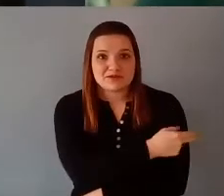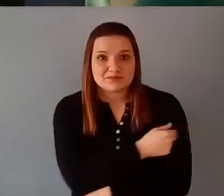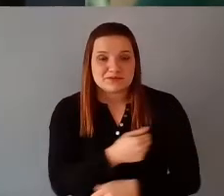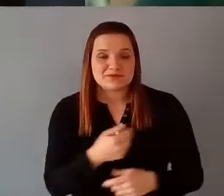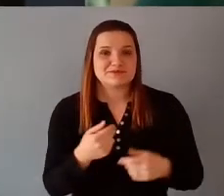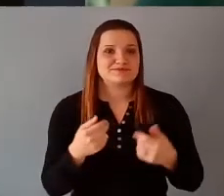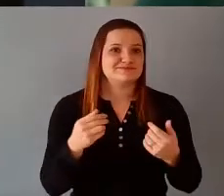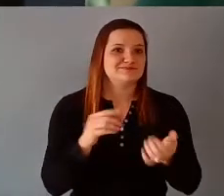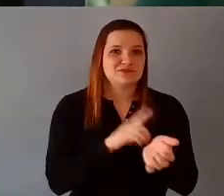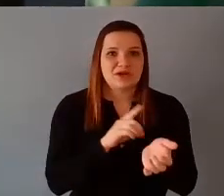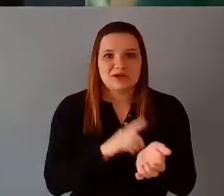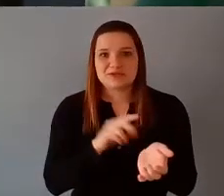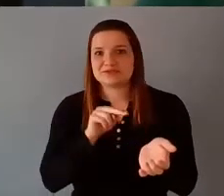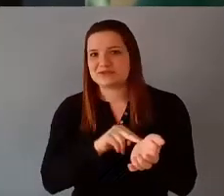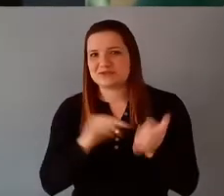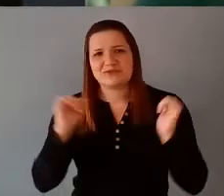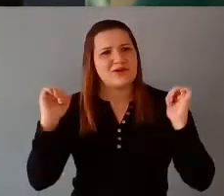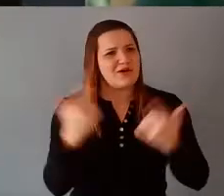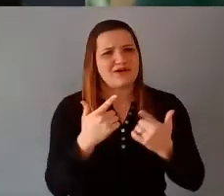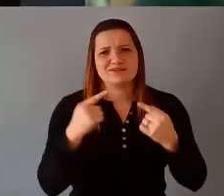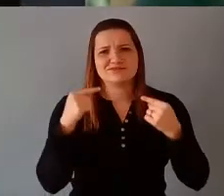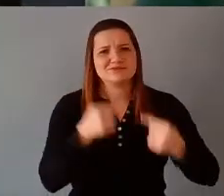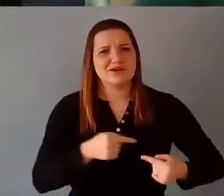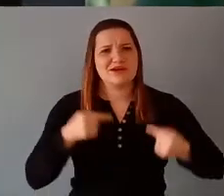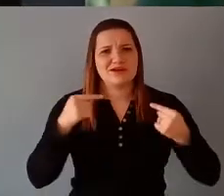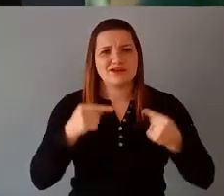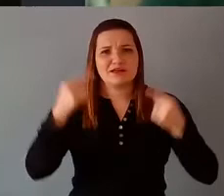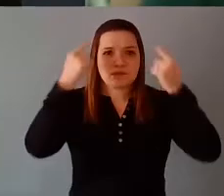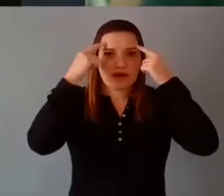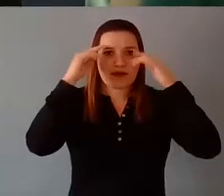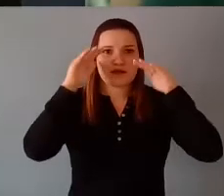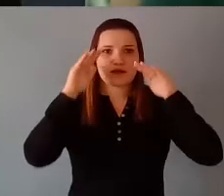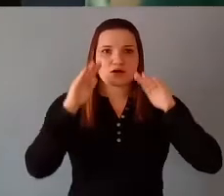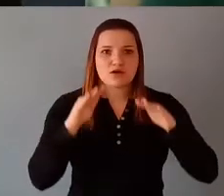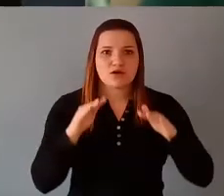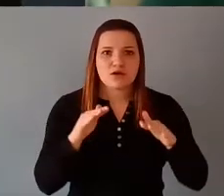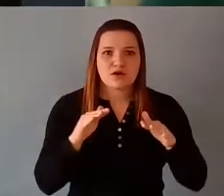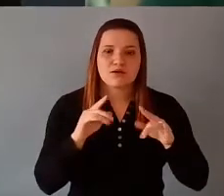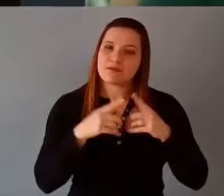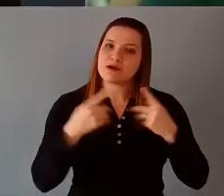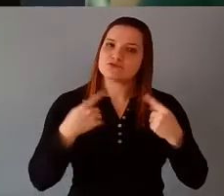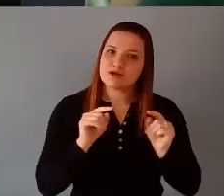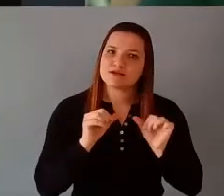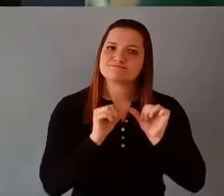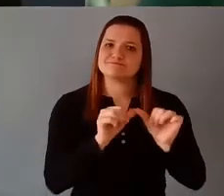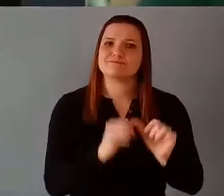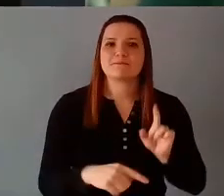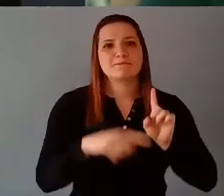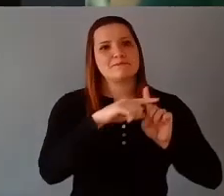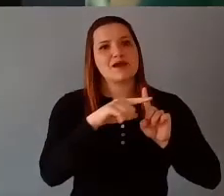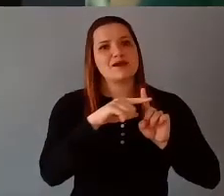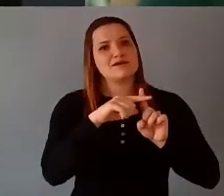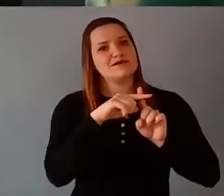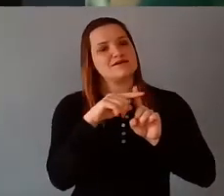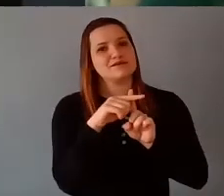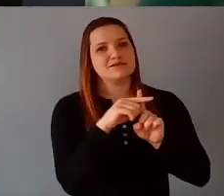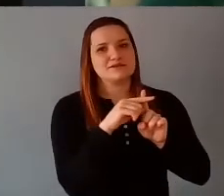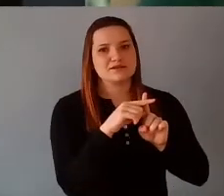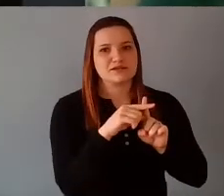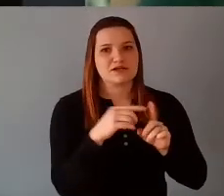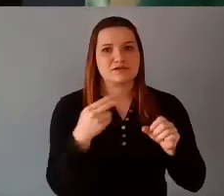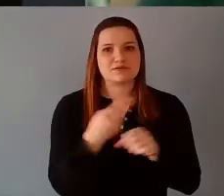mind off. But I still remain positive and optimistic. I've been using a new